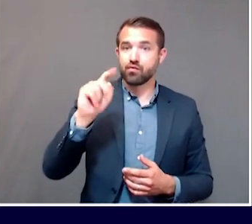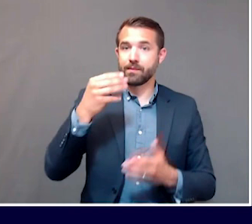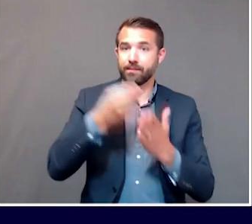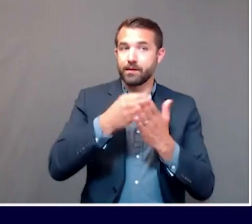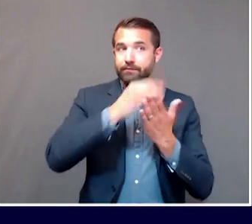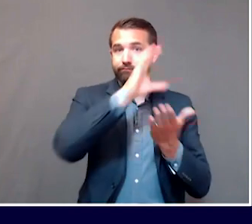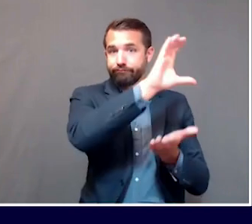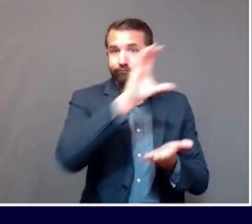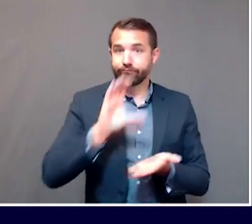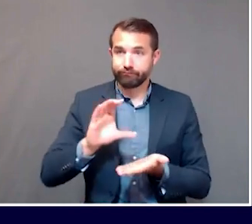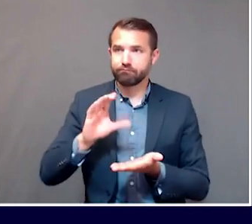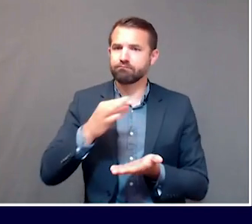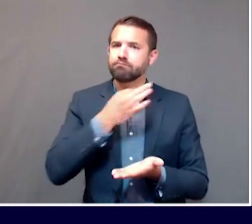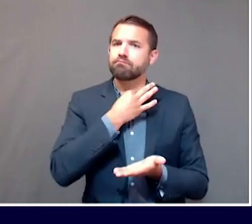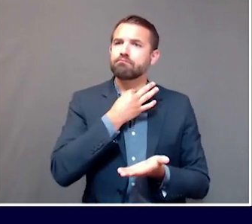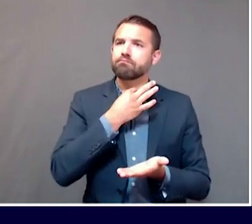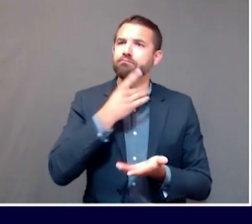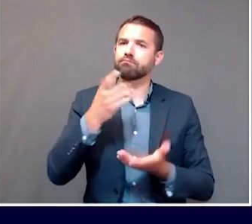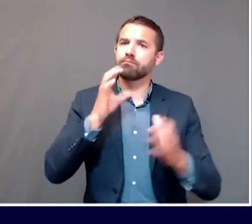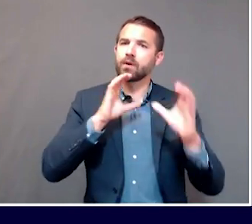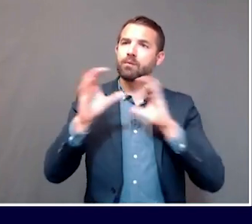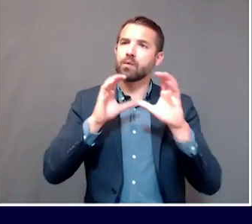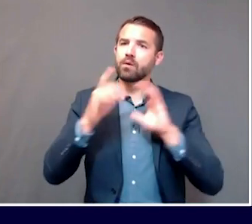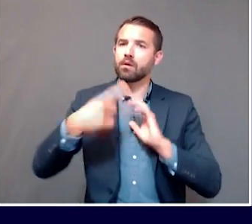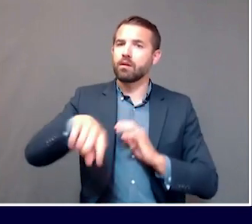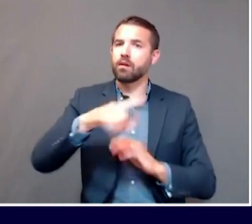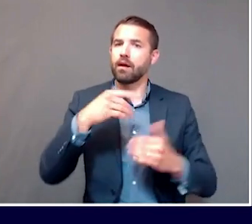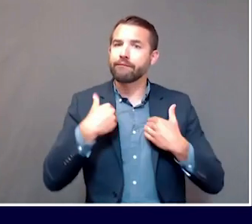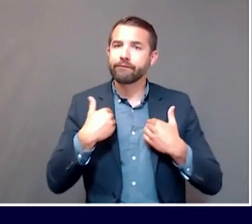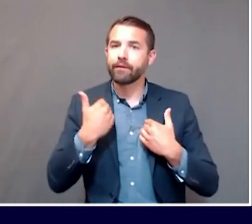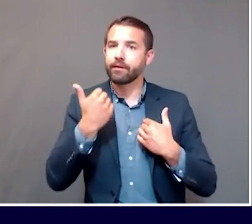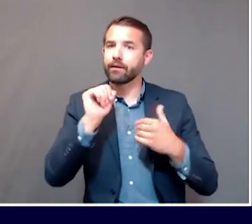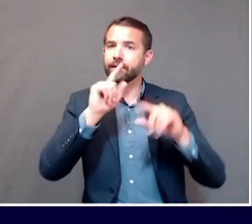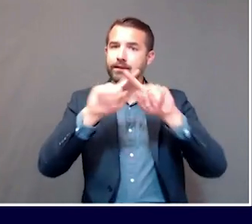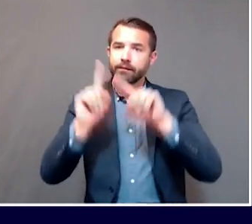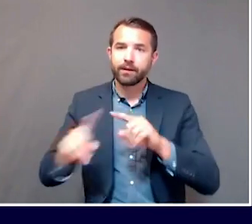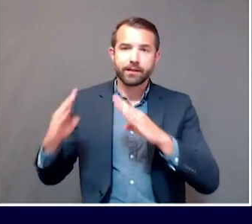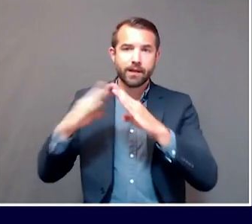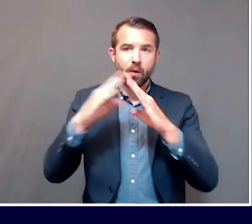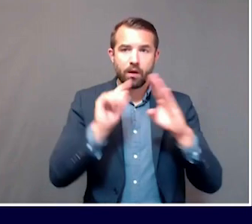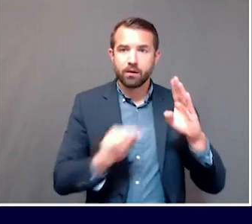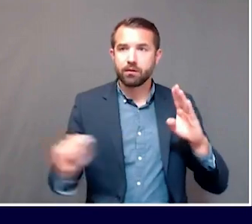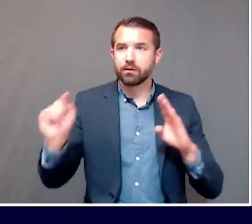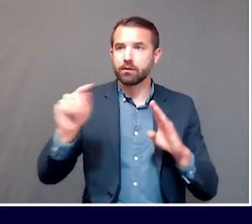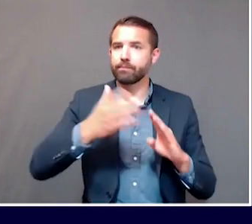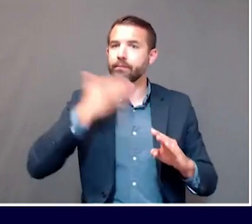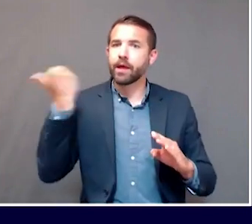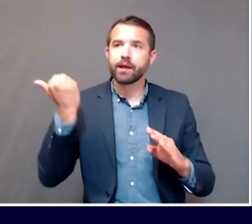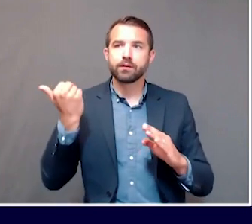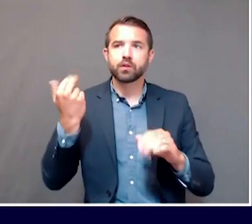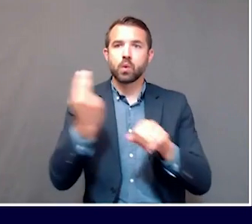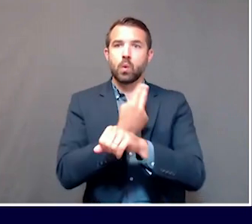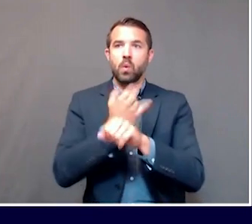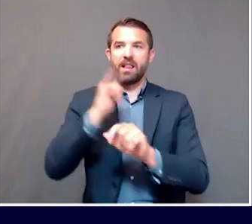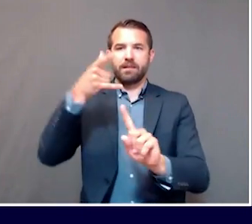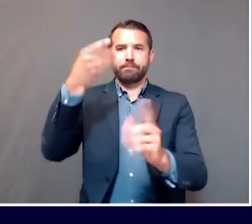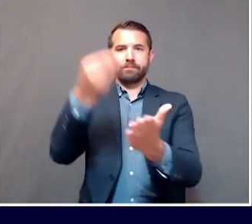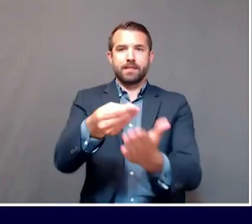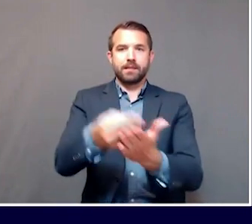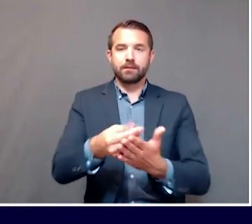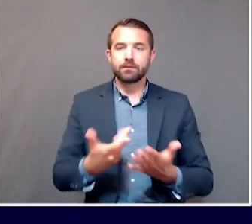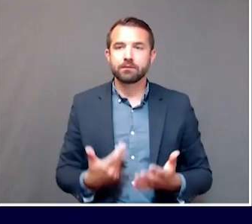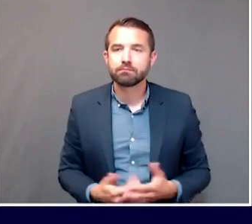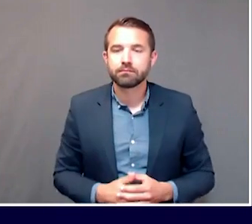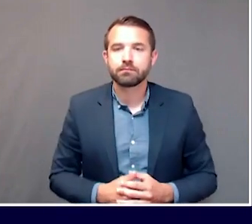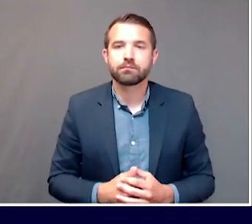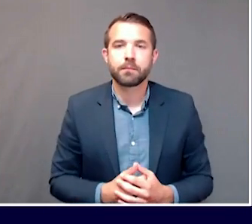best use could be for certain municipalities, or are municipalities using them most in a certain way? I think I can say we